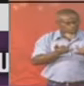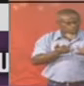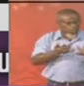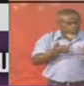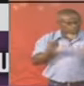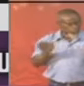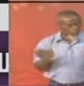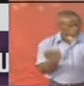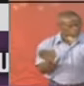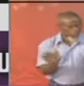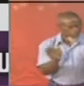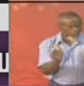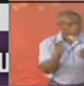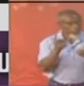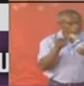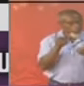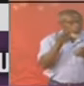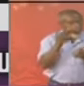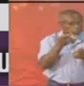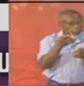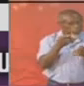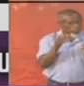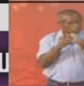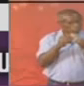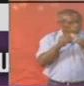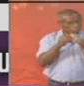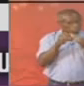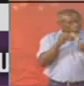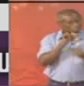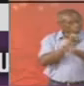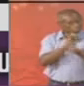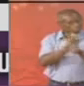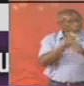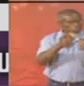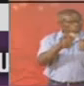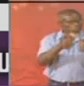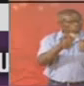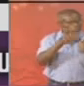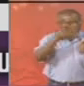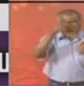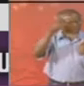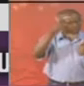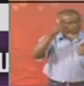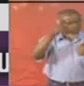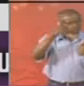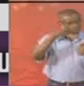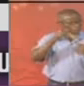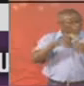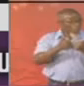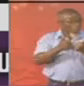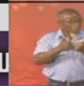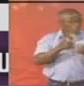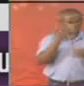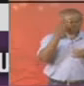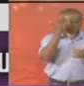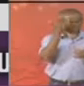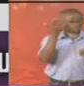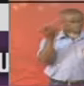Could you explain maybe why that should be the case? And if it is the case, can we look at